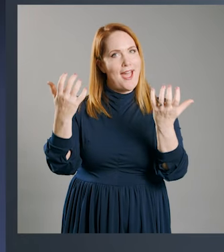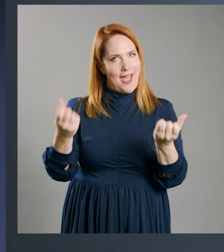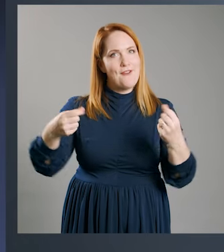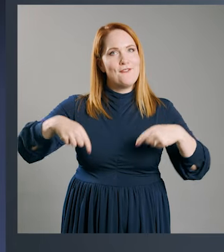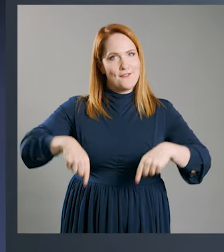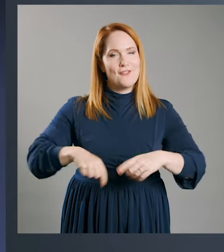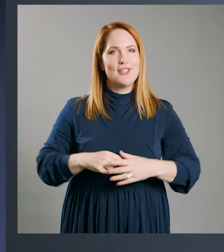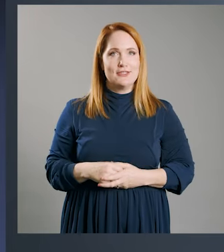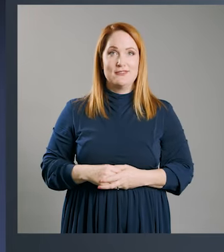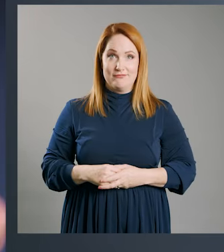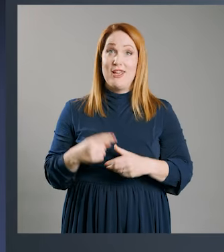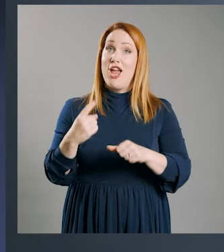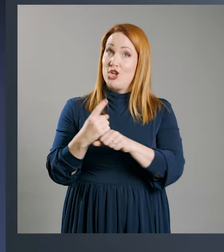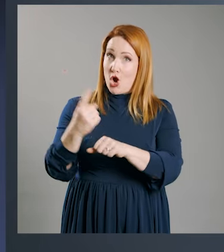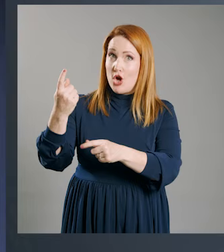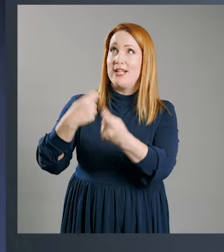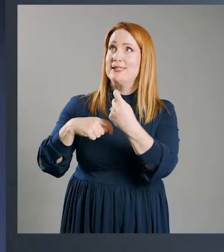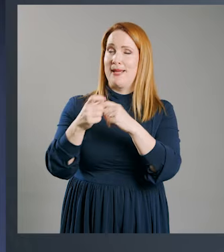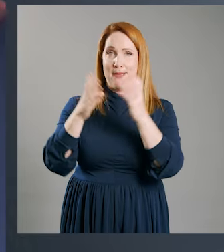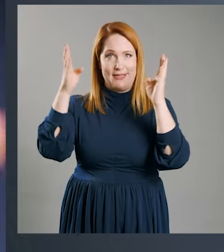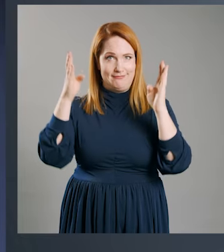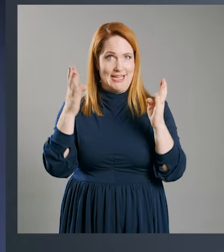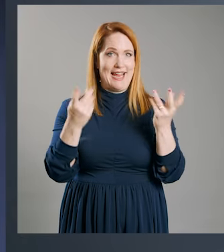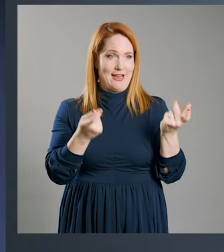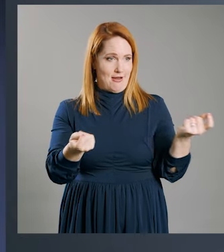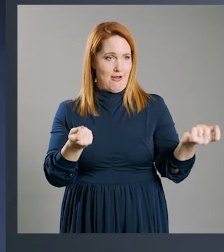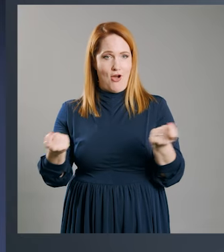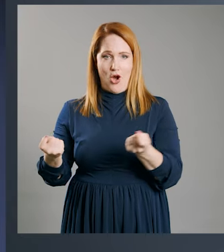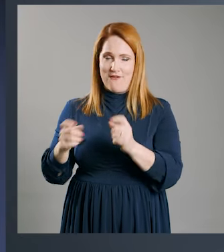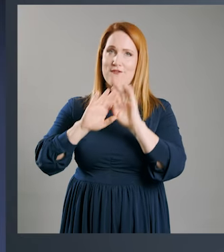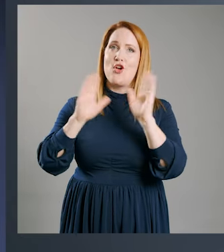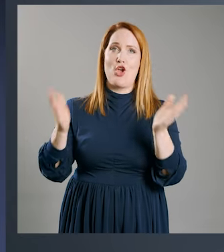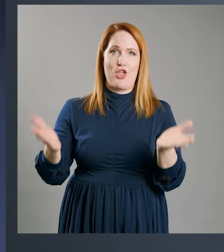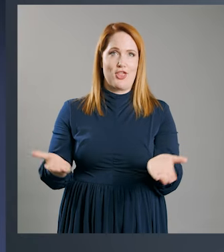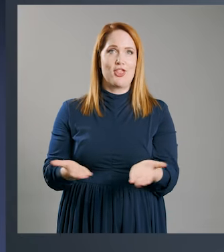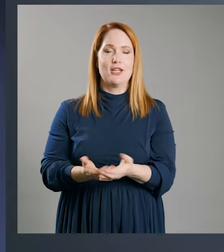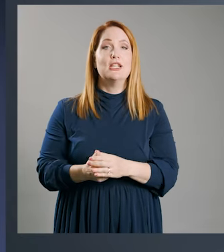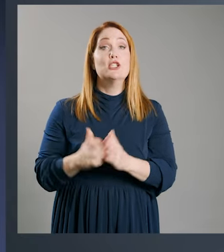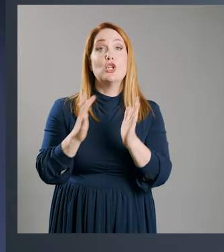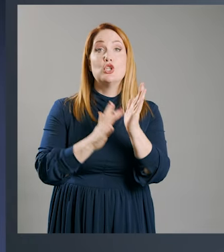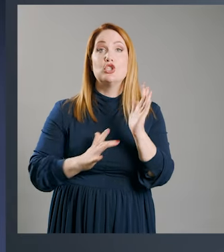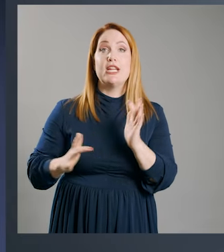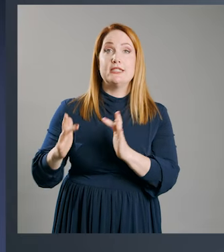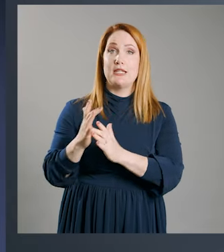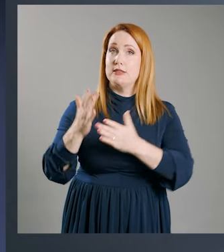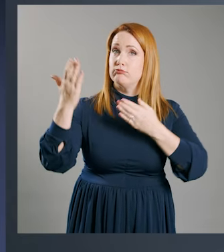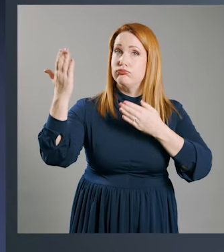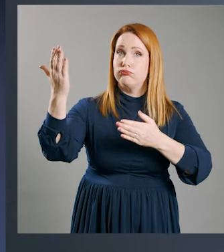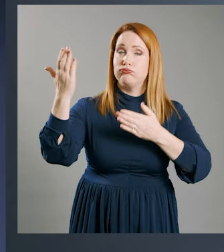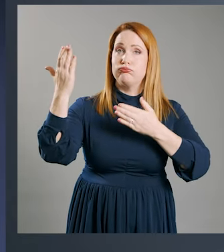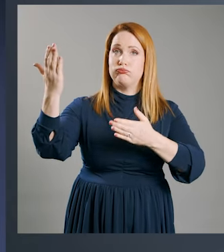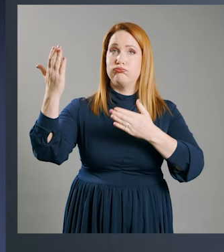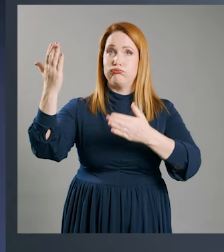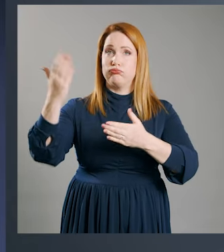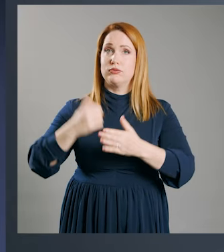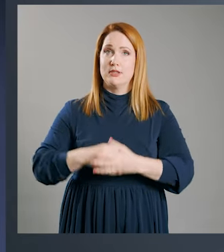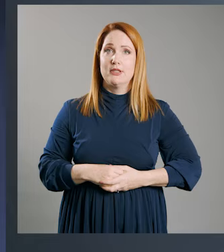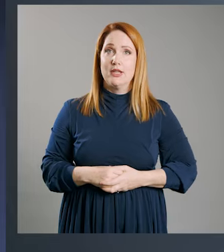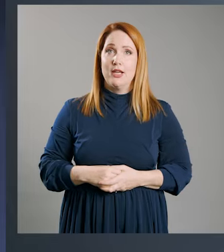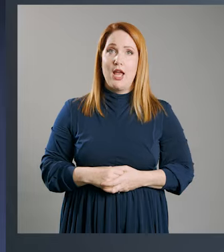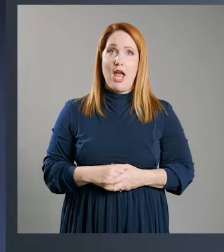here and God is becoming king of all of the earth. And Jesus preached and he supported